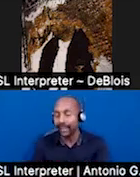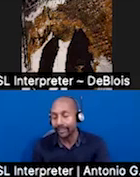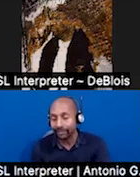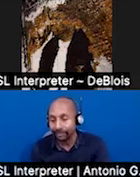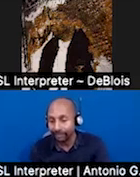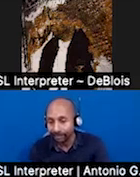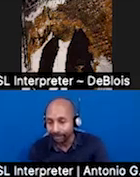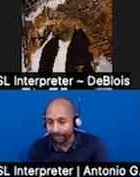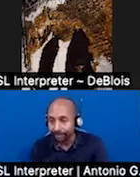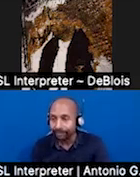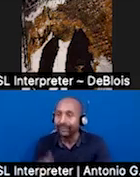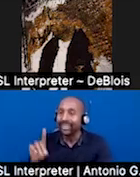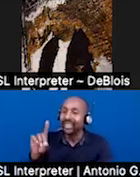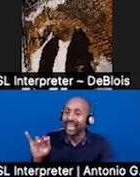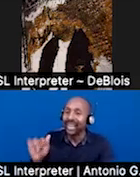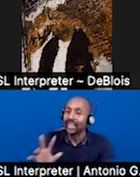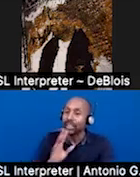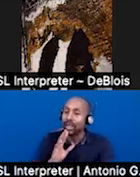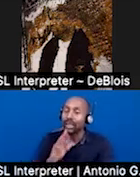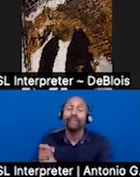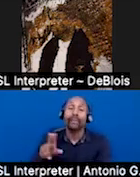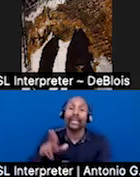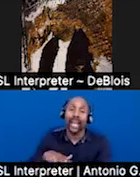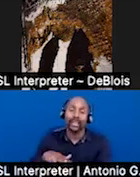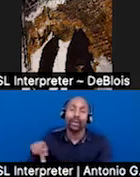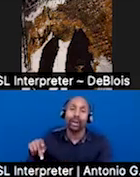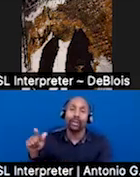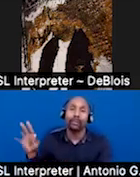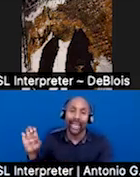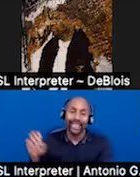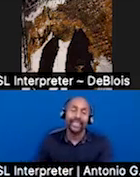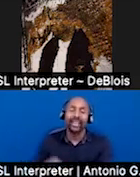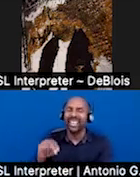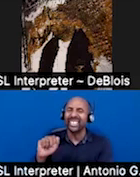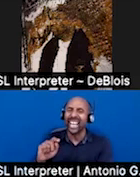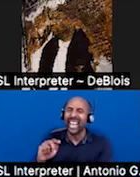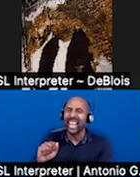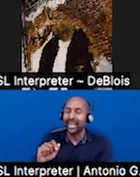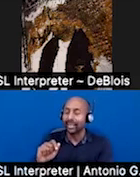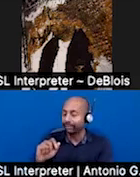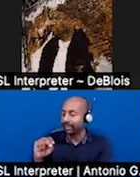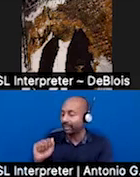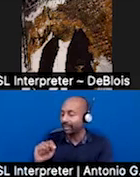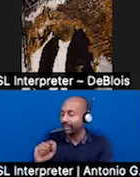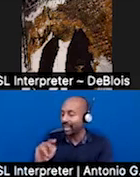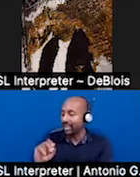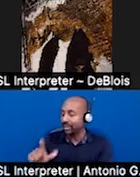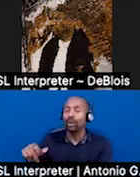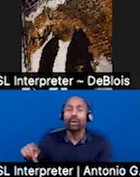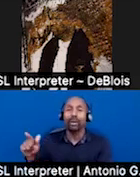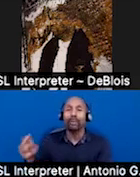Ava, this is Diana O'Tan from National Place. And I just want to follow up on that, which is leaders need to know that they need